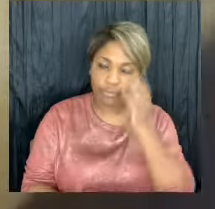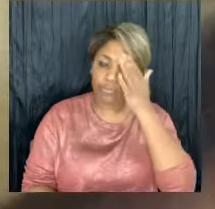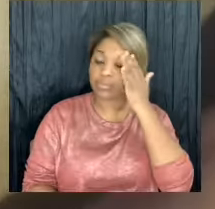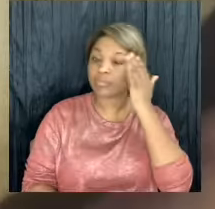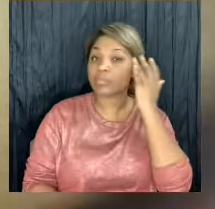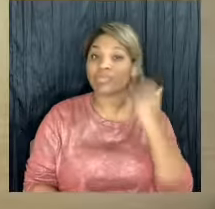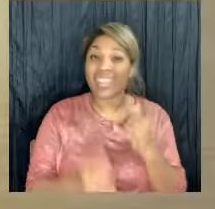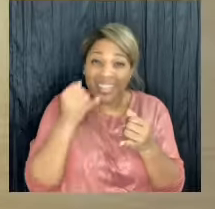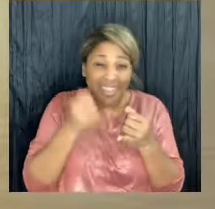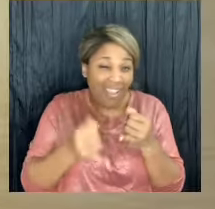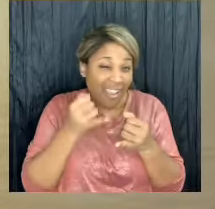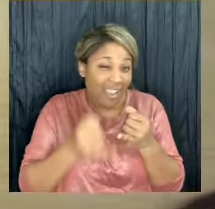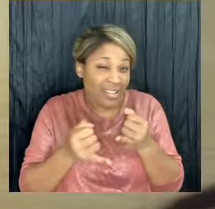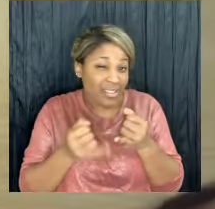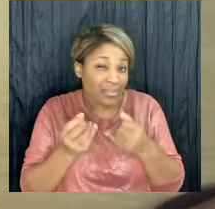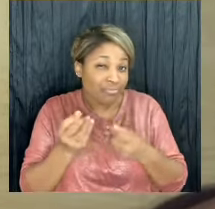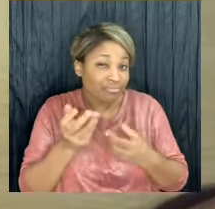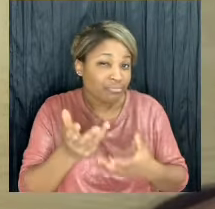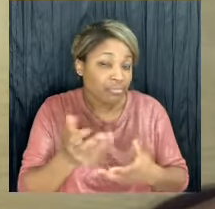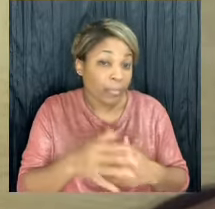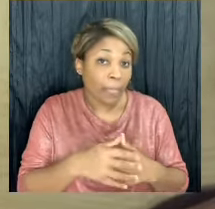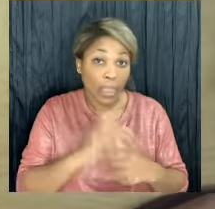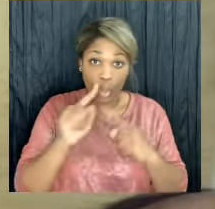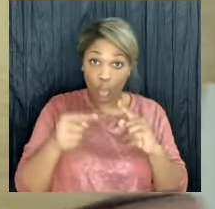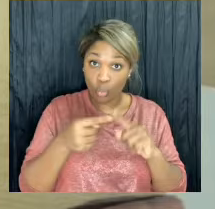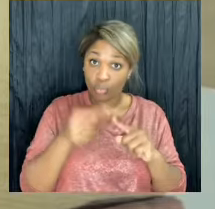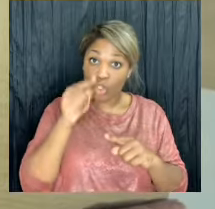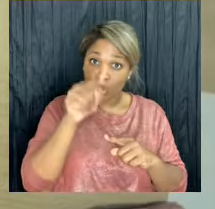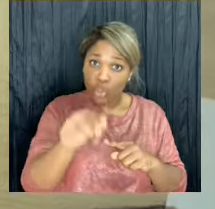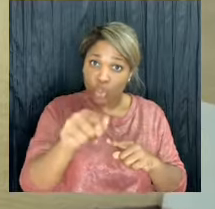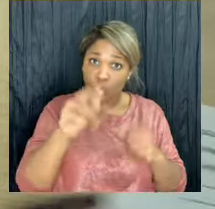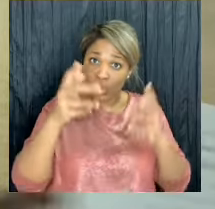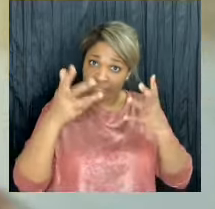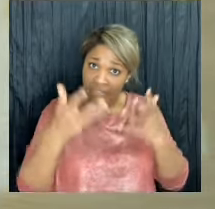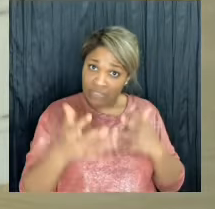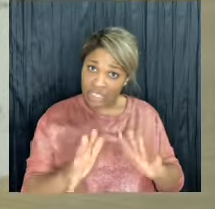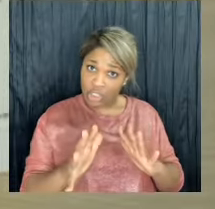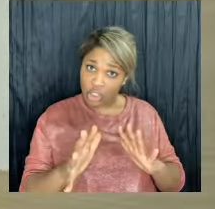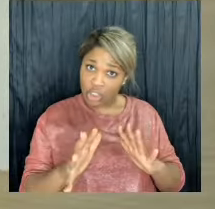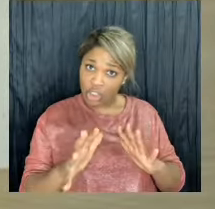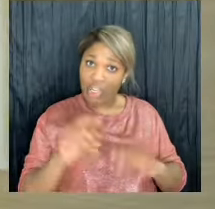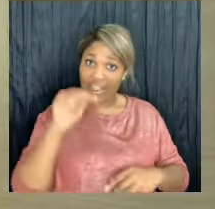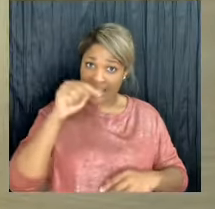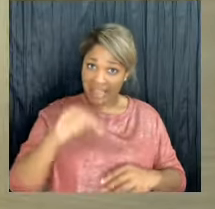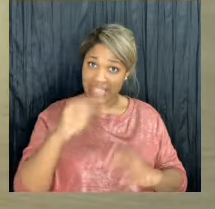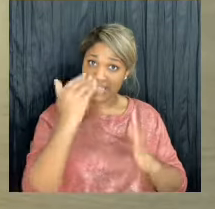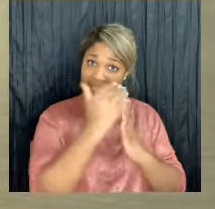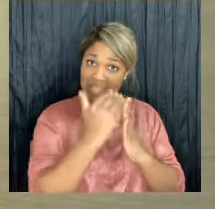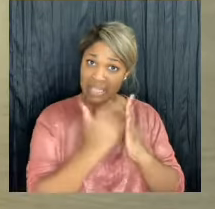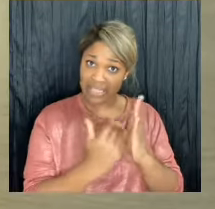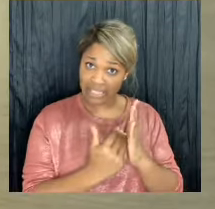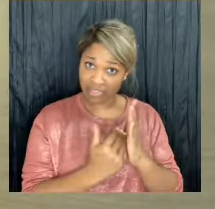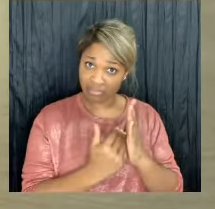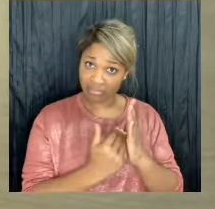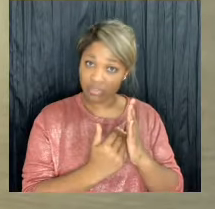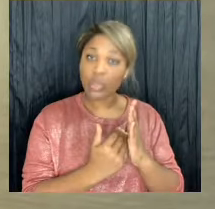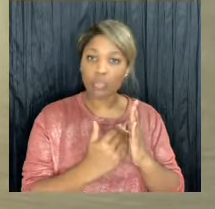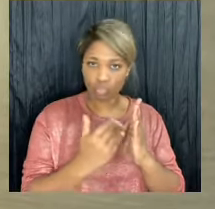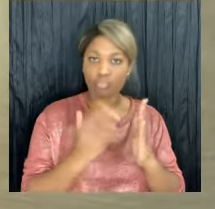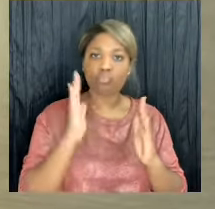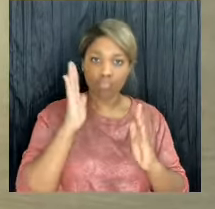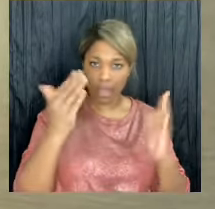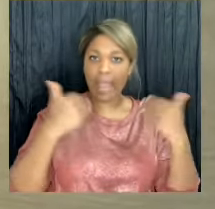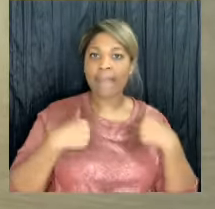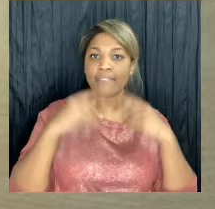One last thing, when you are all done with this lesson for the week, you're going to have a test that looks a